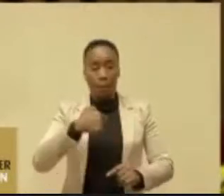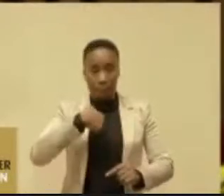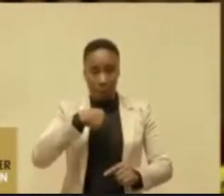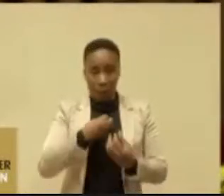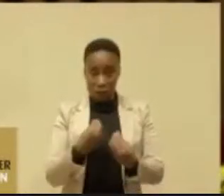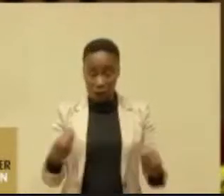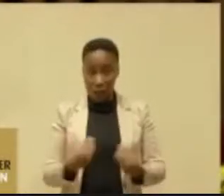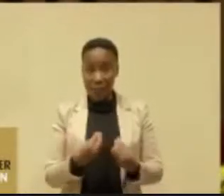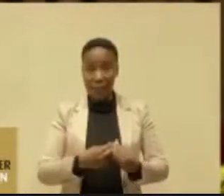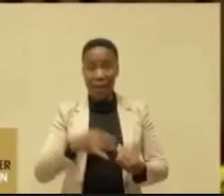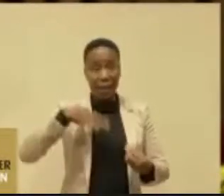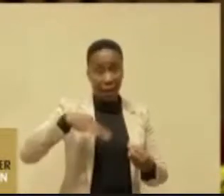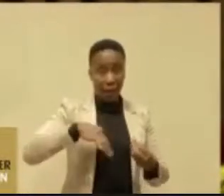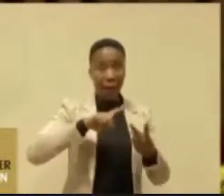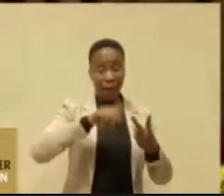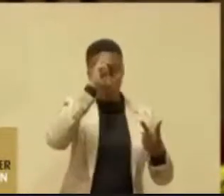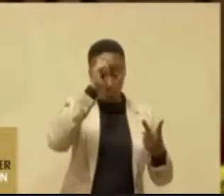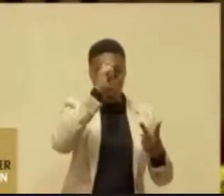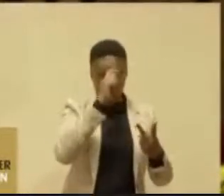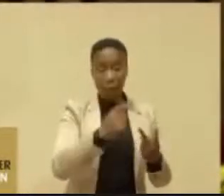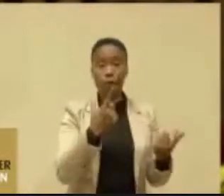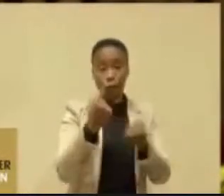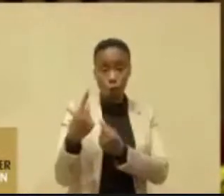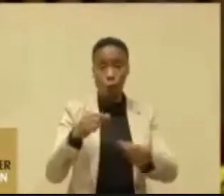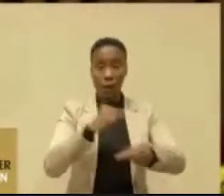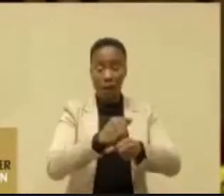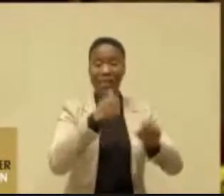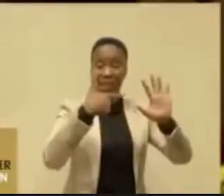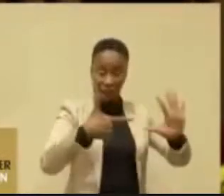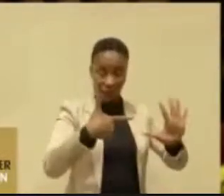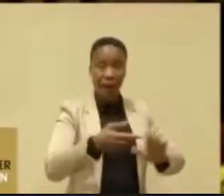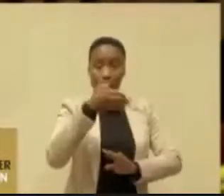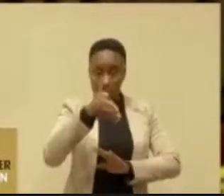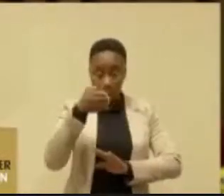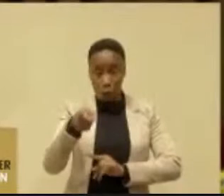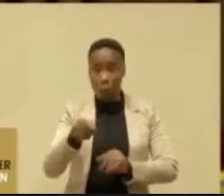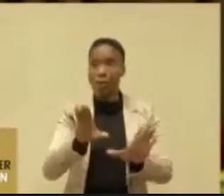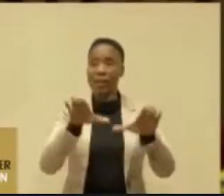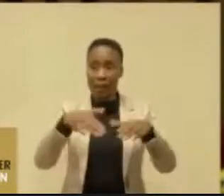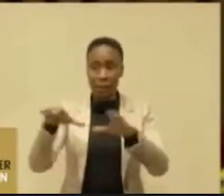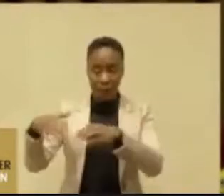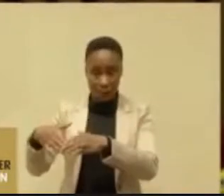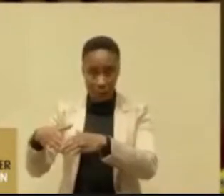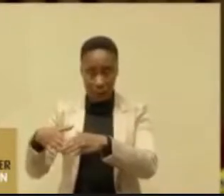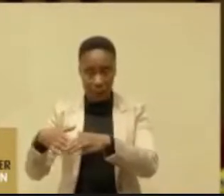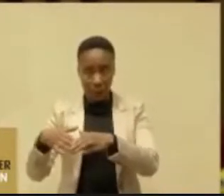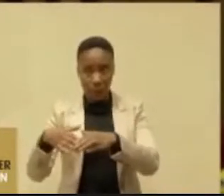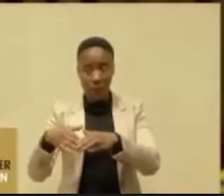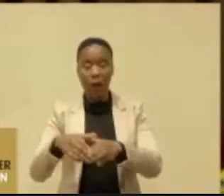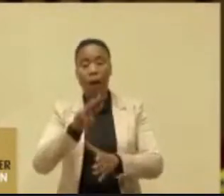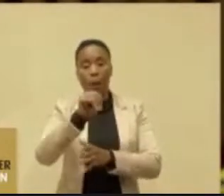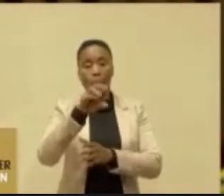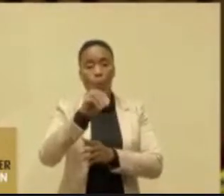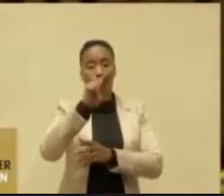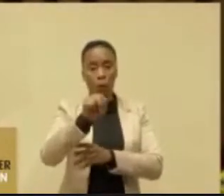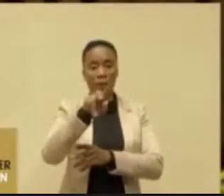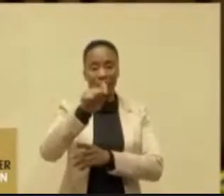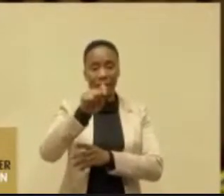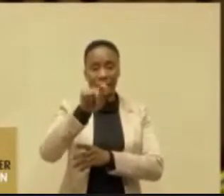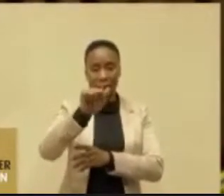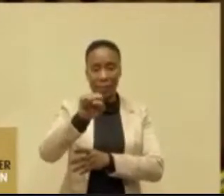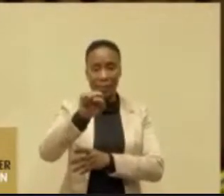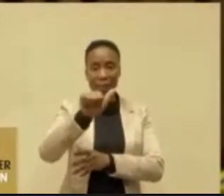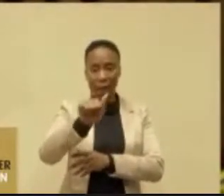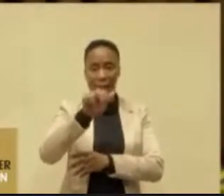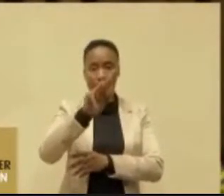seven in munza meza primary bar attended those classes in a month the nsn